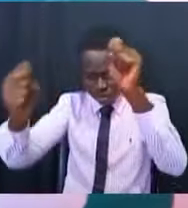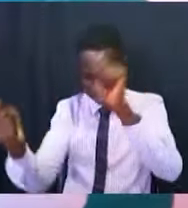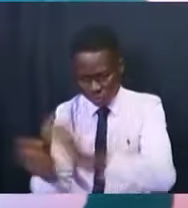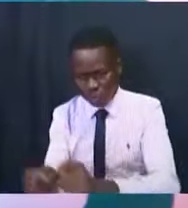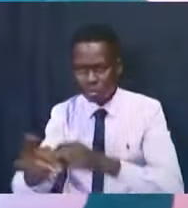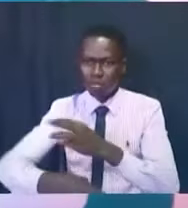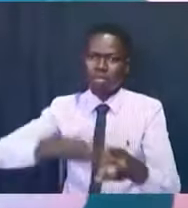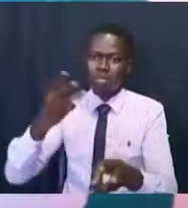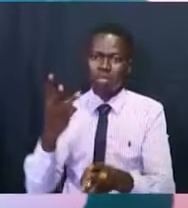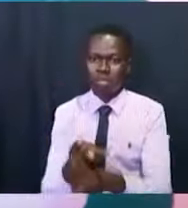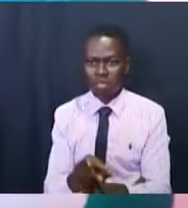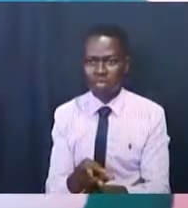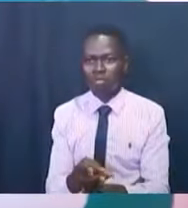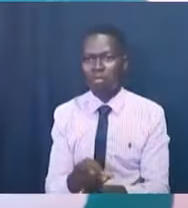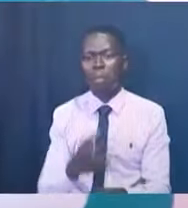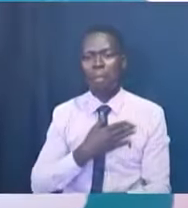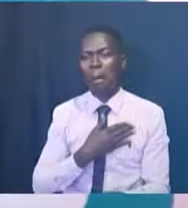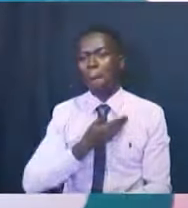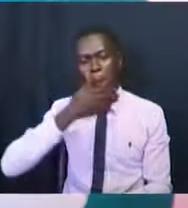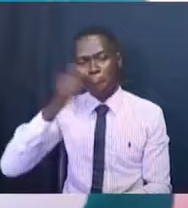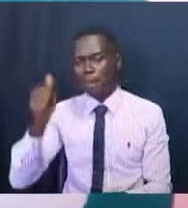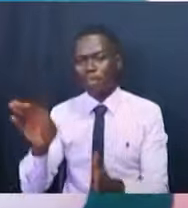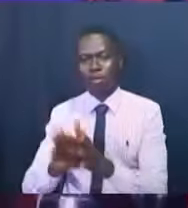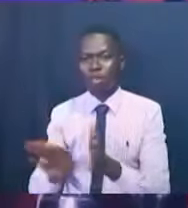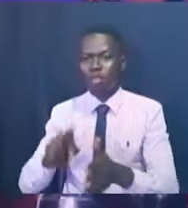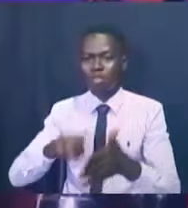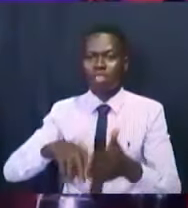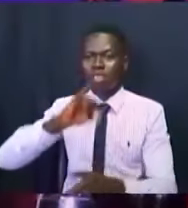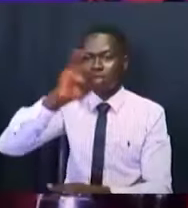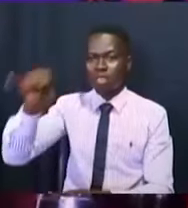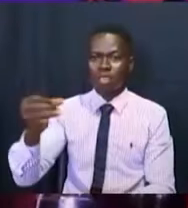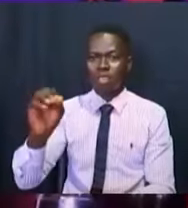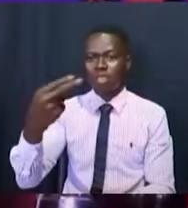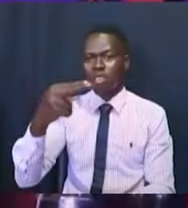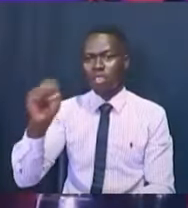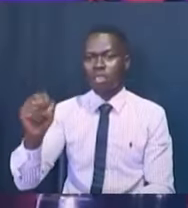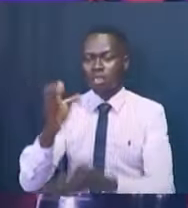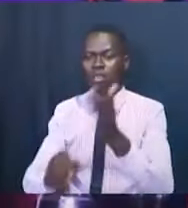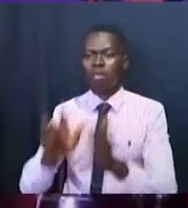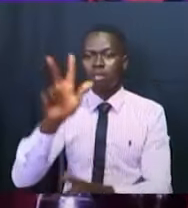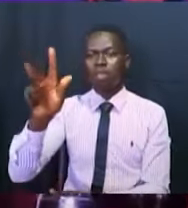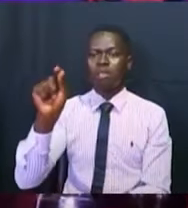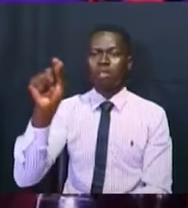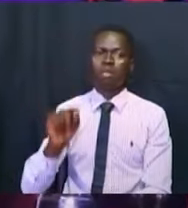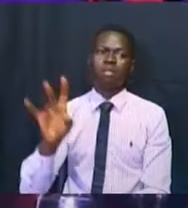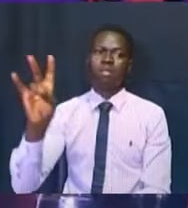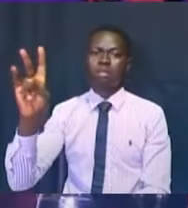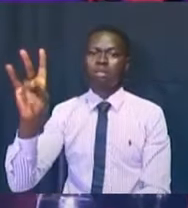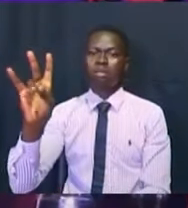says, and this is one of my favorite scriptures, John chapter 3, verse 17. John 3,